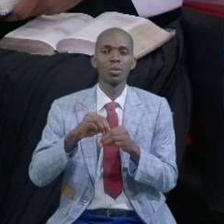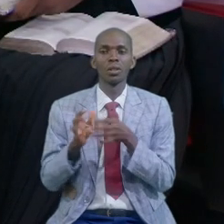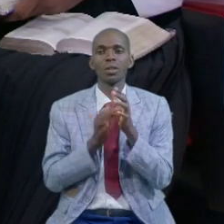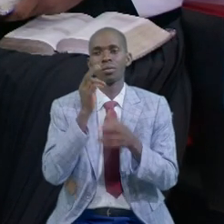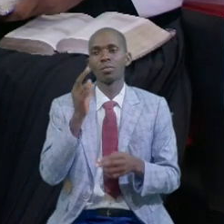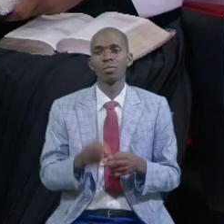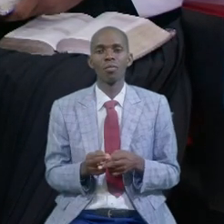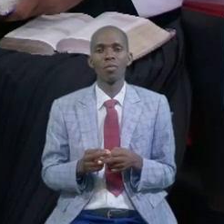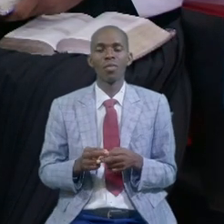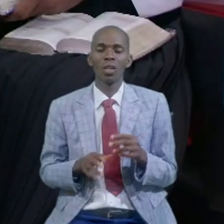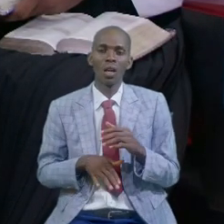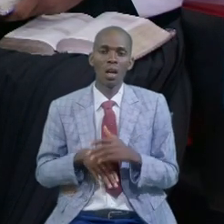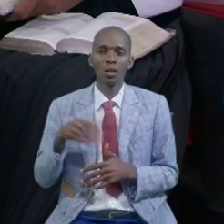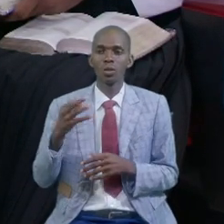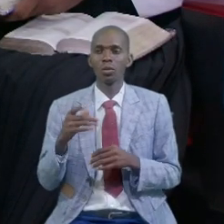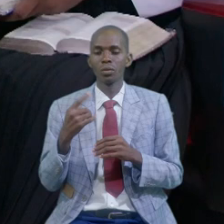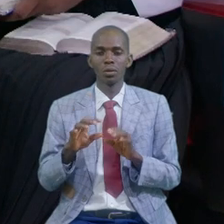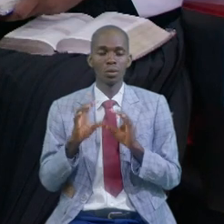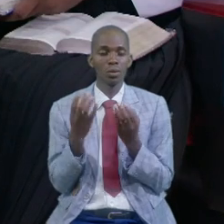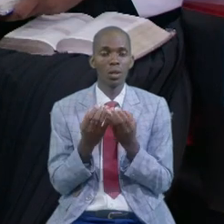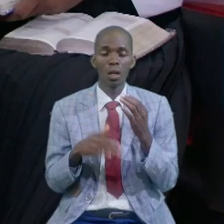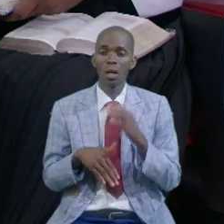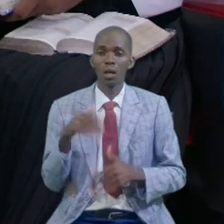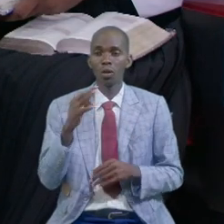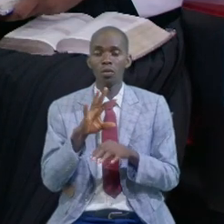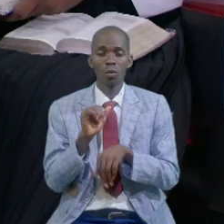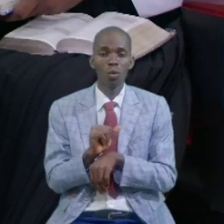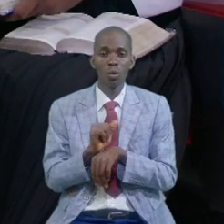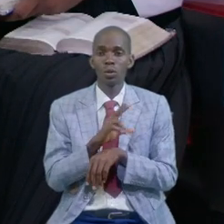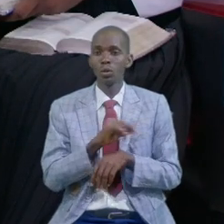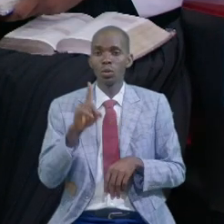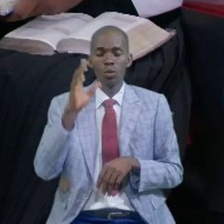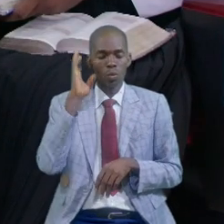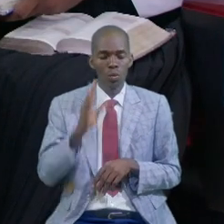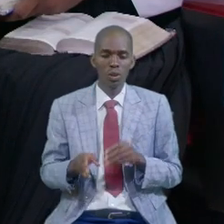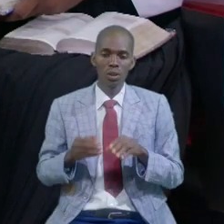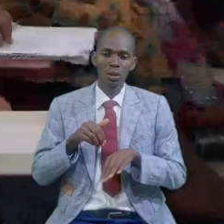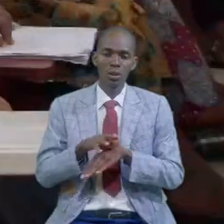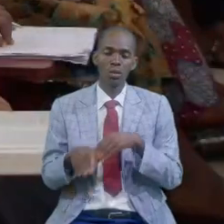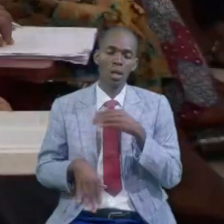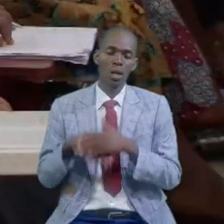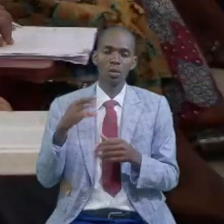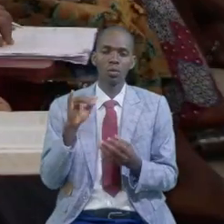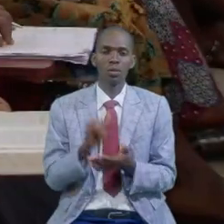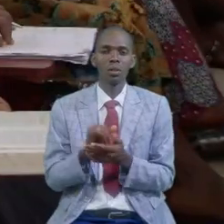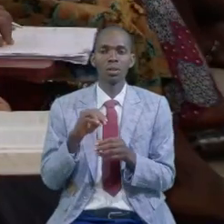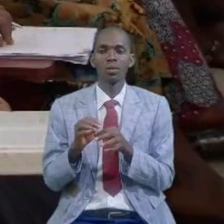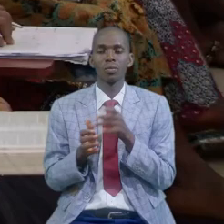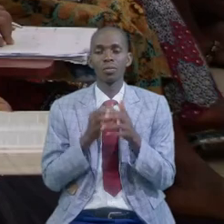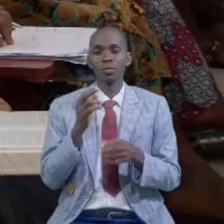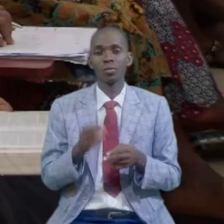out of your company, out of your work. Nobody will run you out of that. And so,